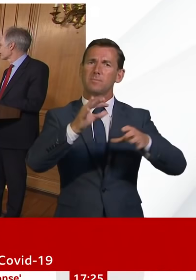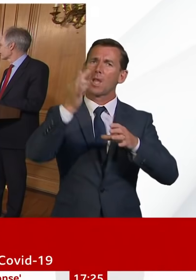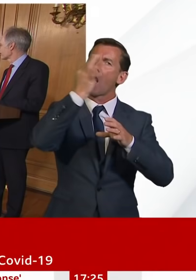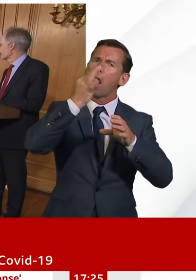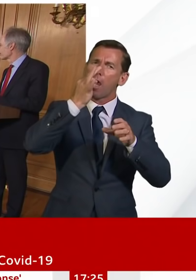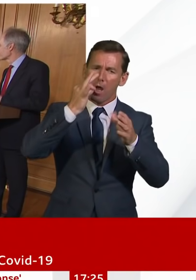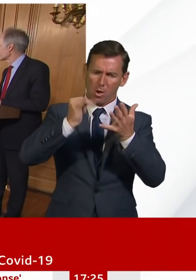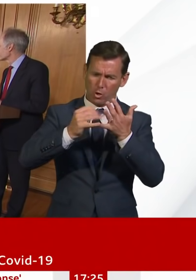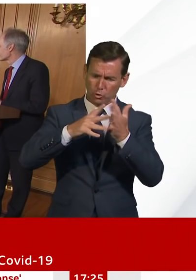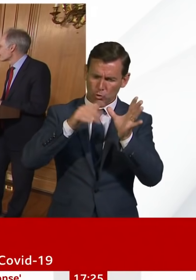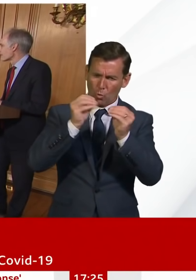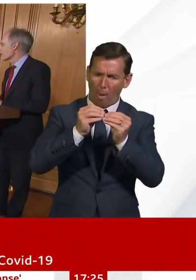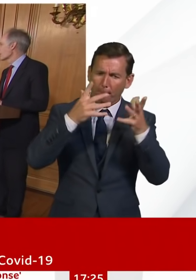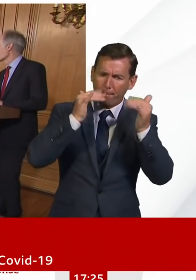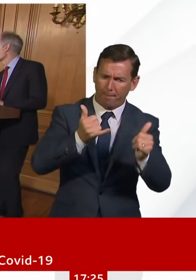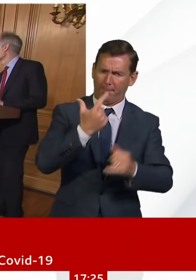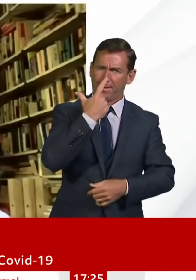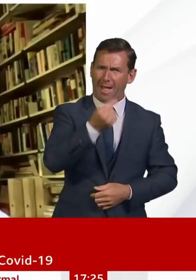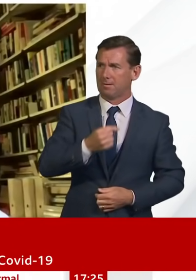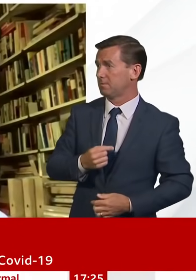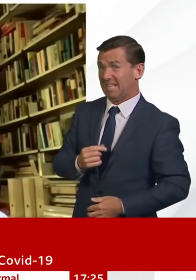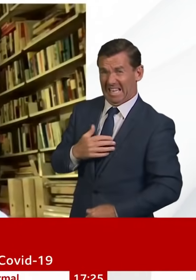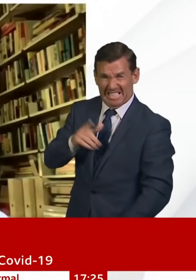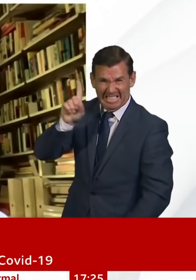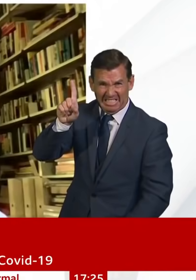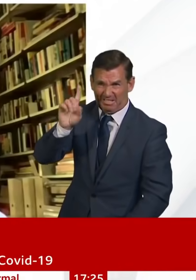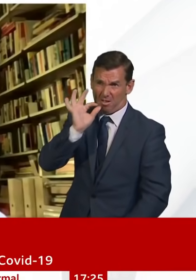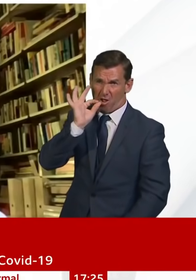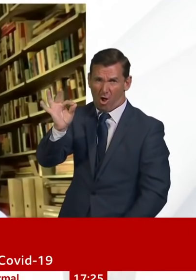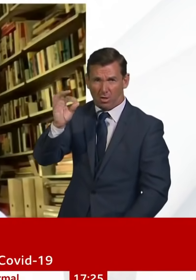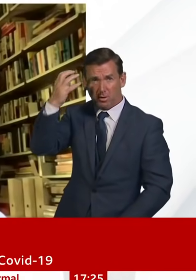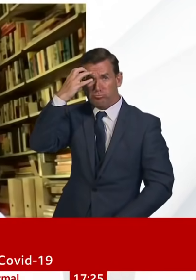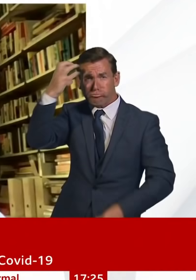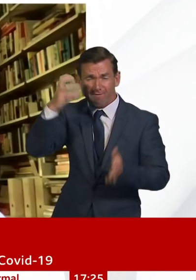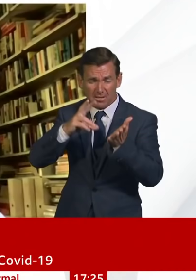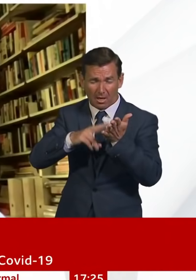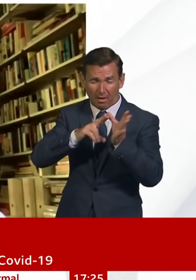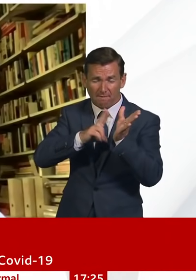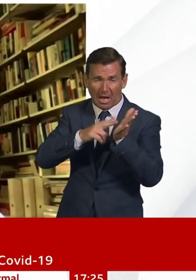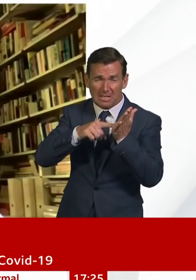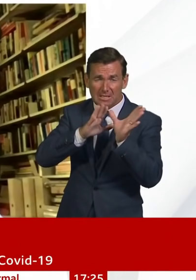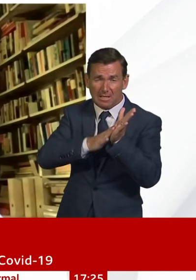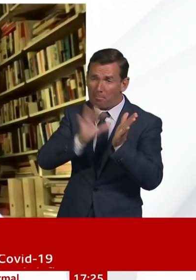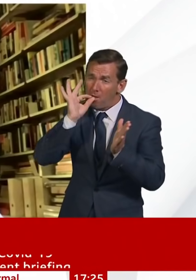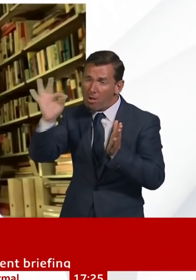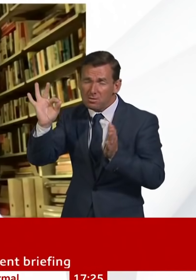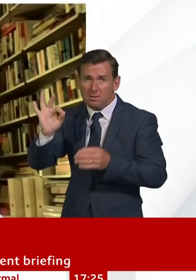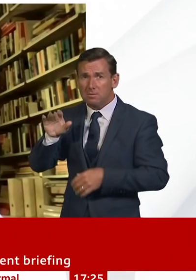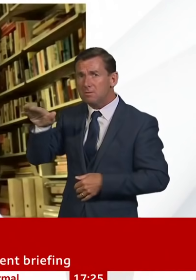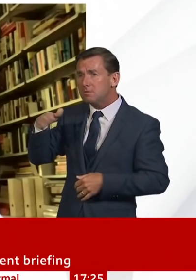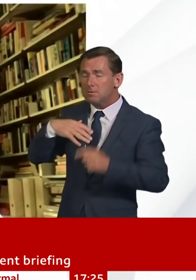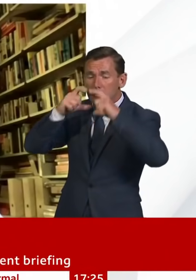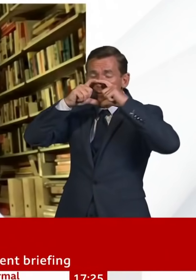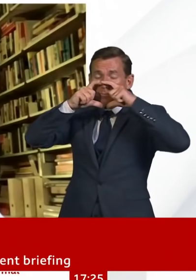Does that satisfy you, Robert? Well, it was just, if I could just ask, I suppose Jonathan Van Tam would be best on this. Is the priority when it comes to face